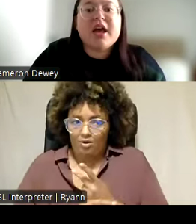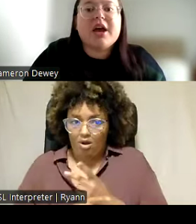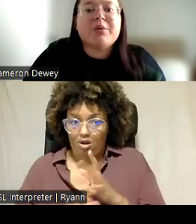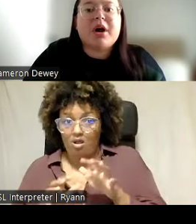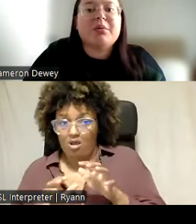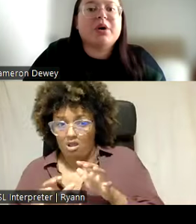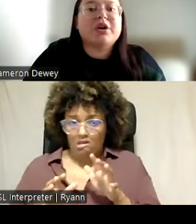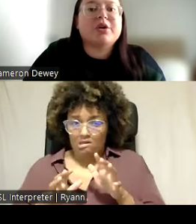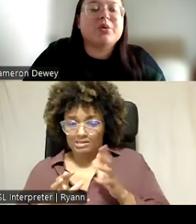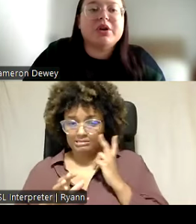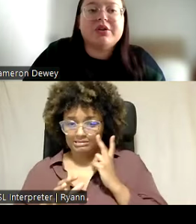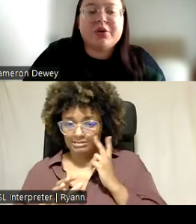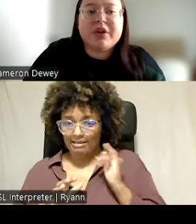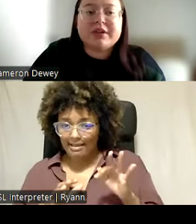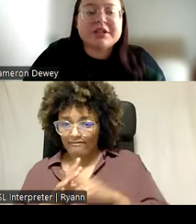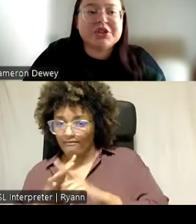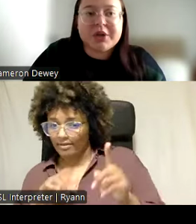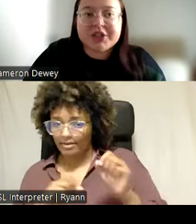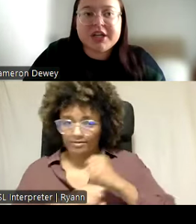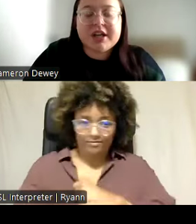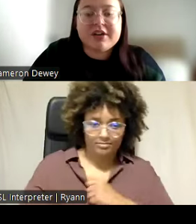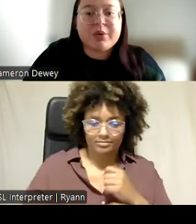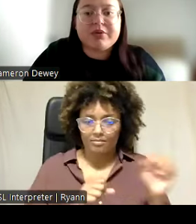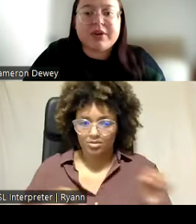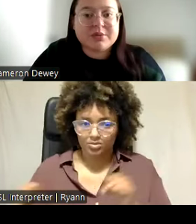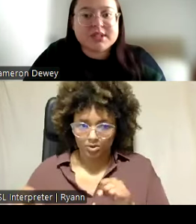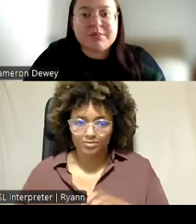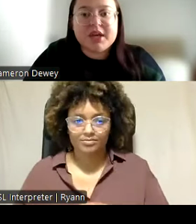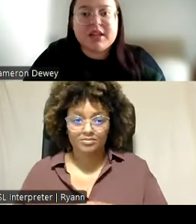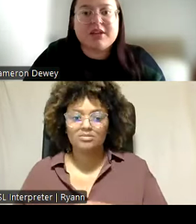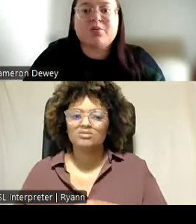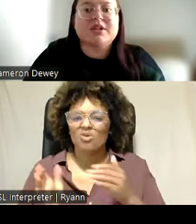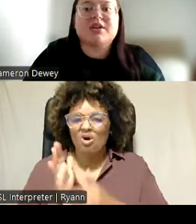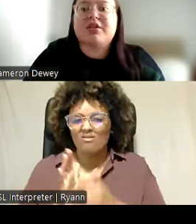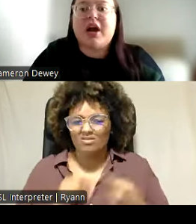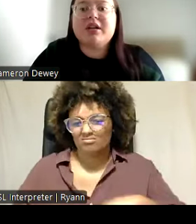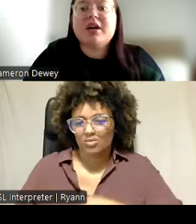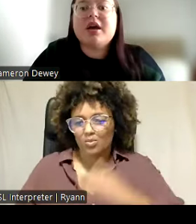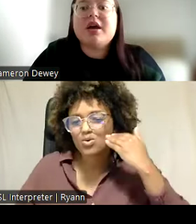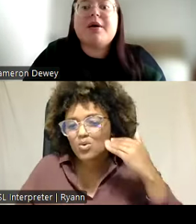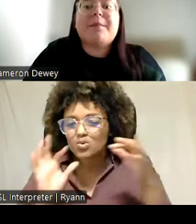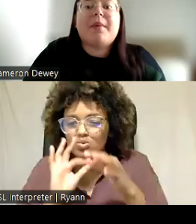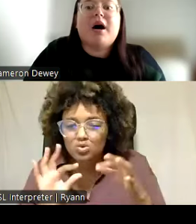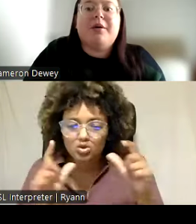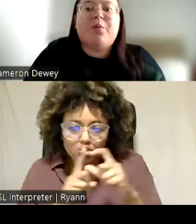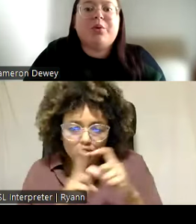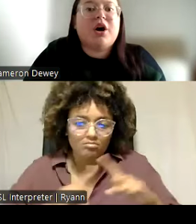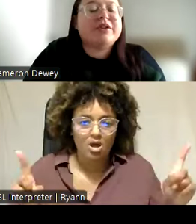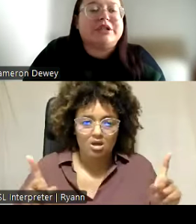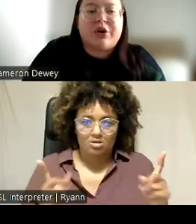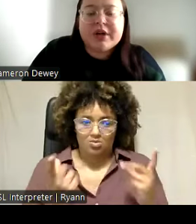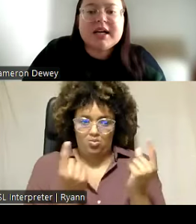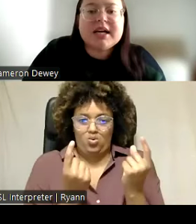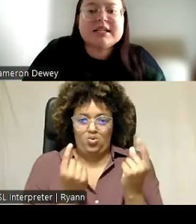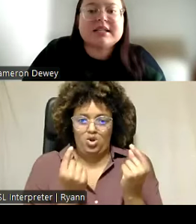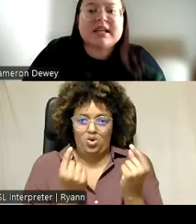flight, and we probably wondered what we'd do in this situation if we were faced with something that was a threat. What we